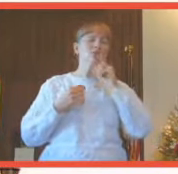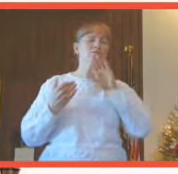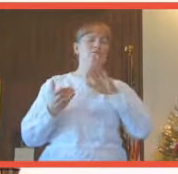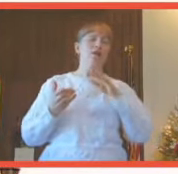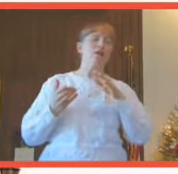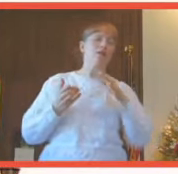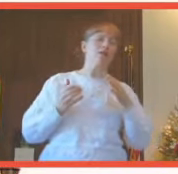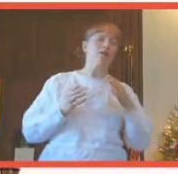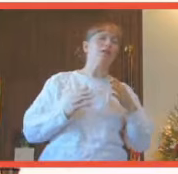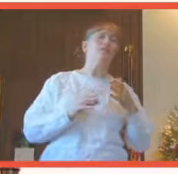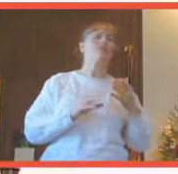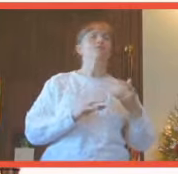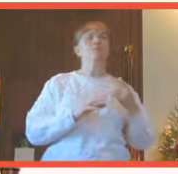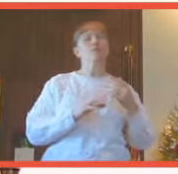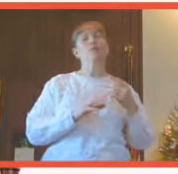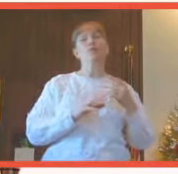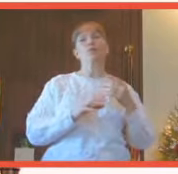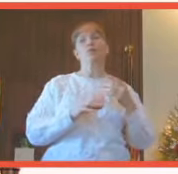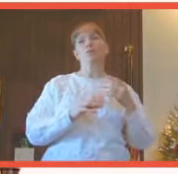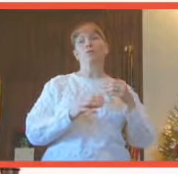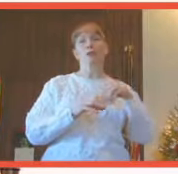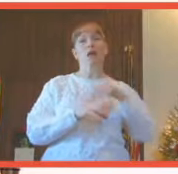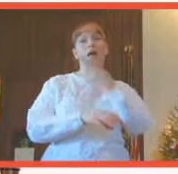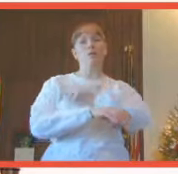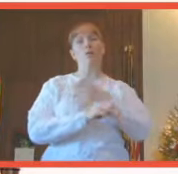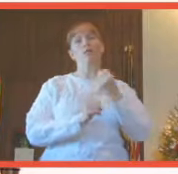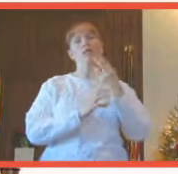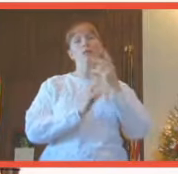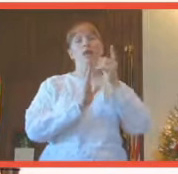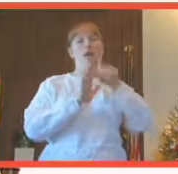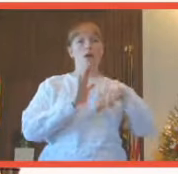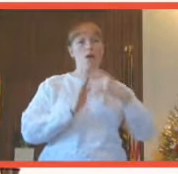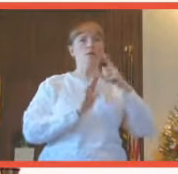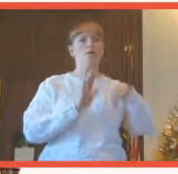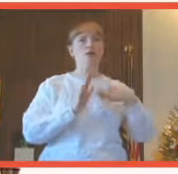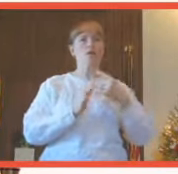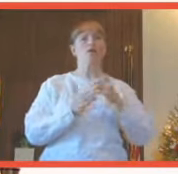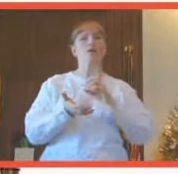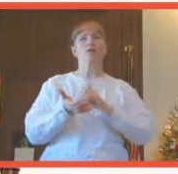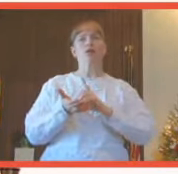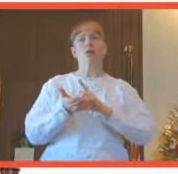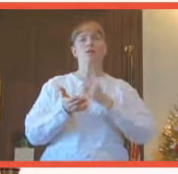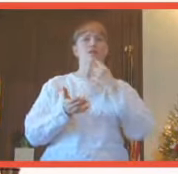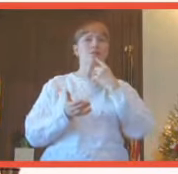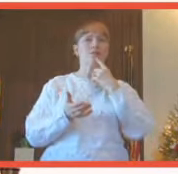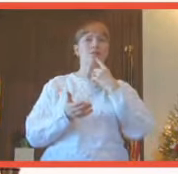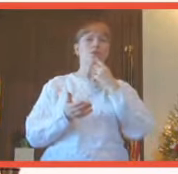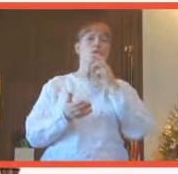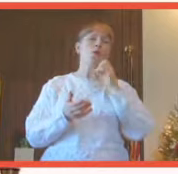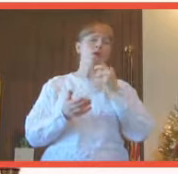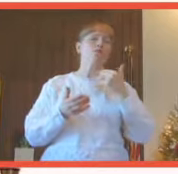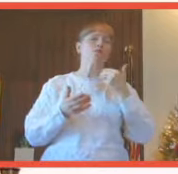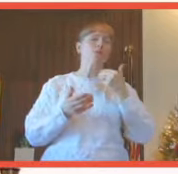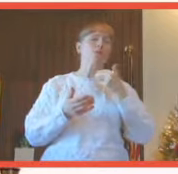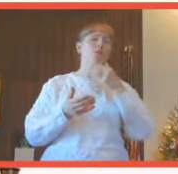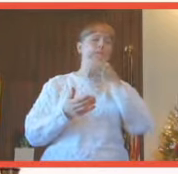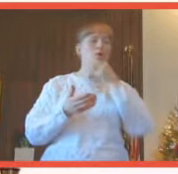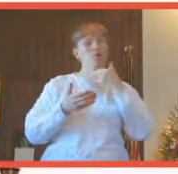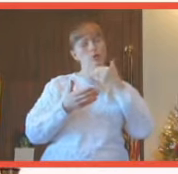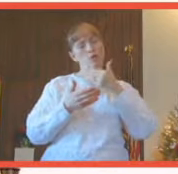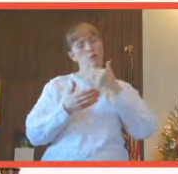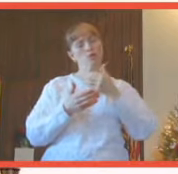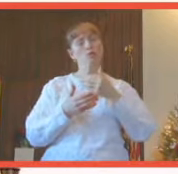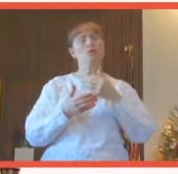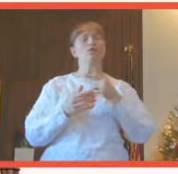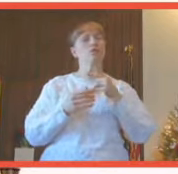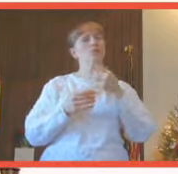spent hours and hours in the hospital. And the doctors had said, well, she's getting close, but she hung